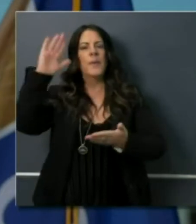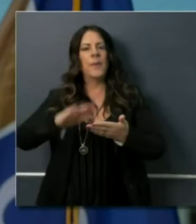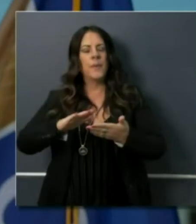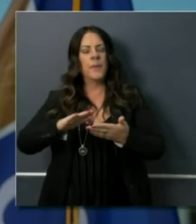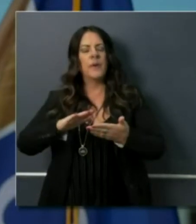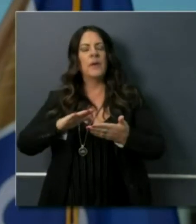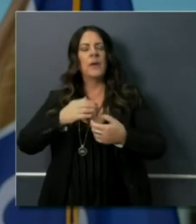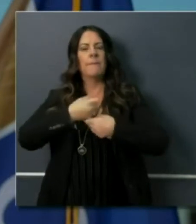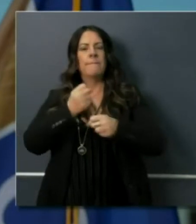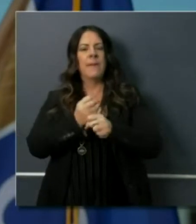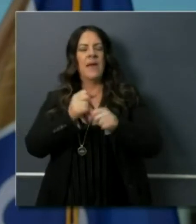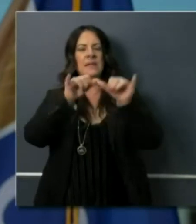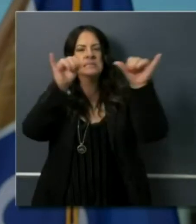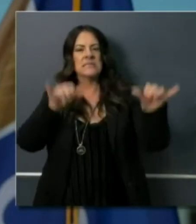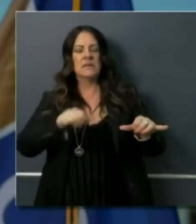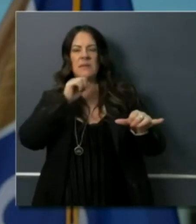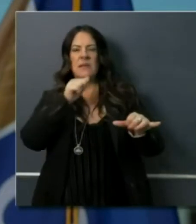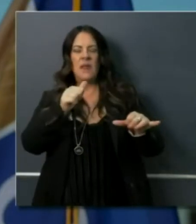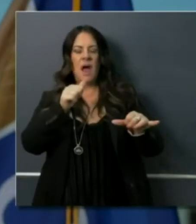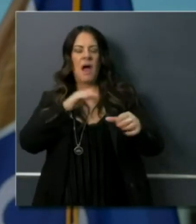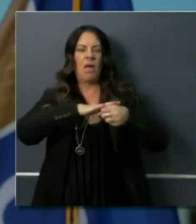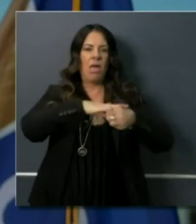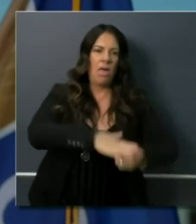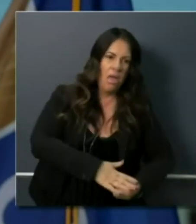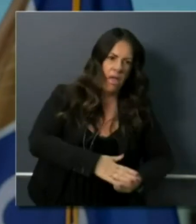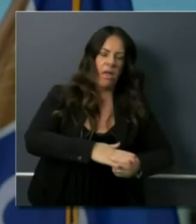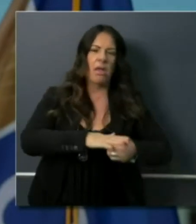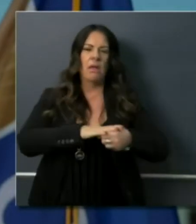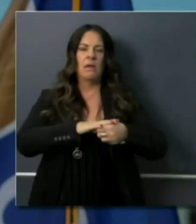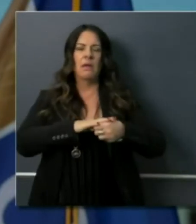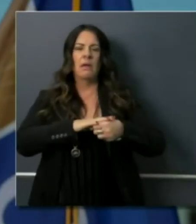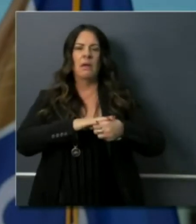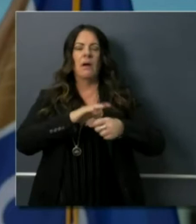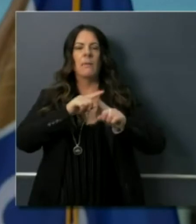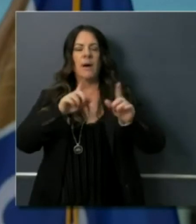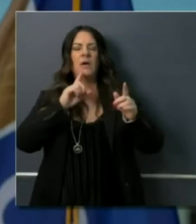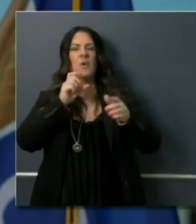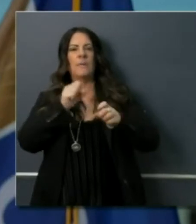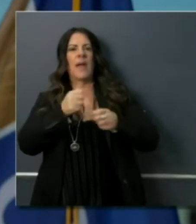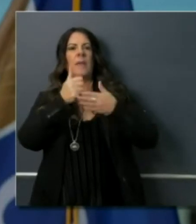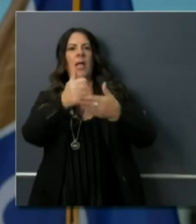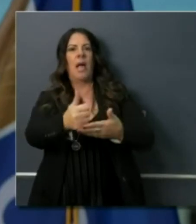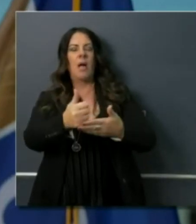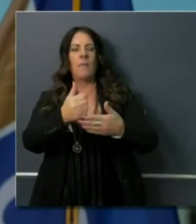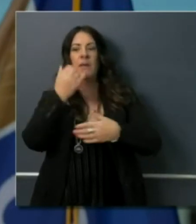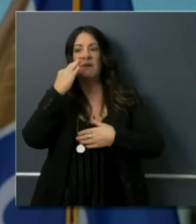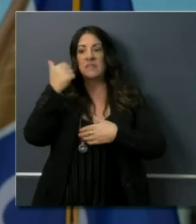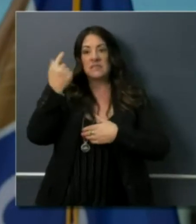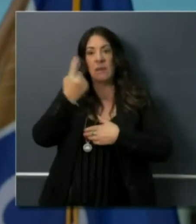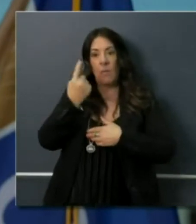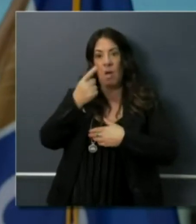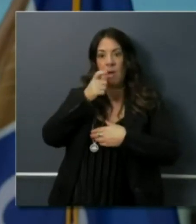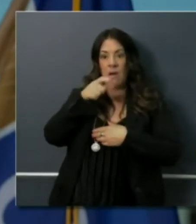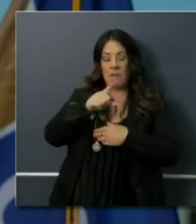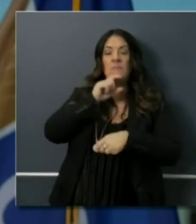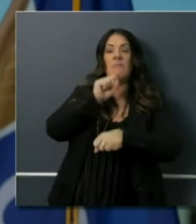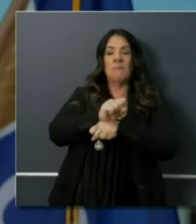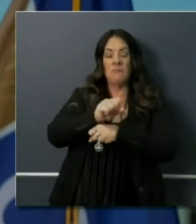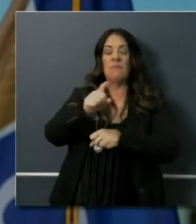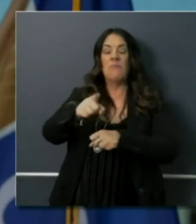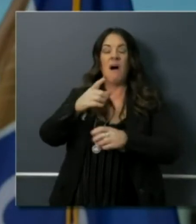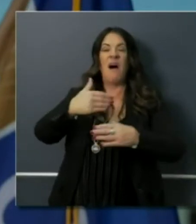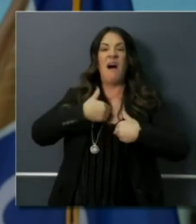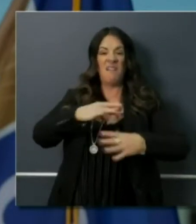that entire system. What I mean by that is when someone is tested positive or a cohort of patients in these